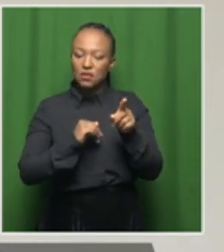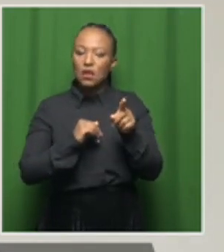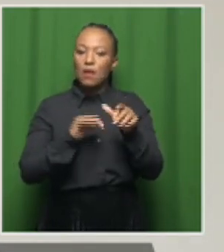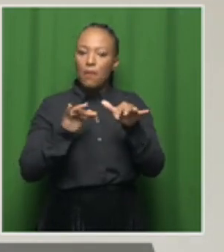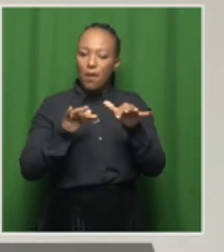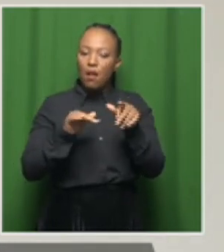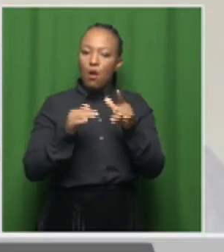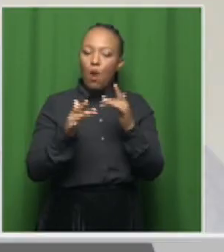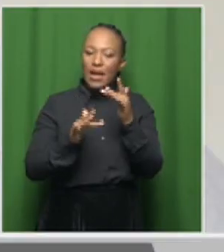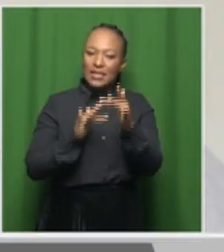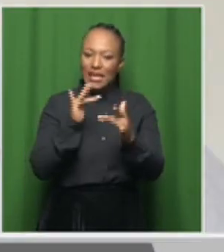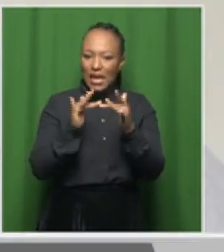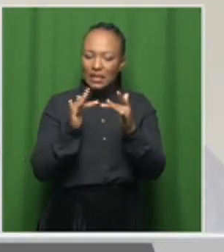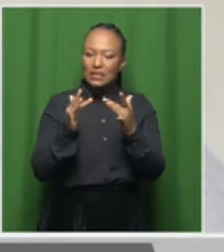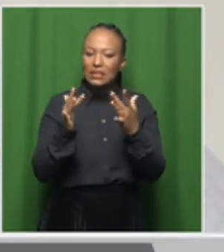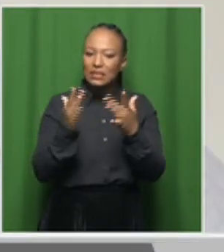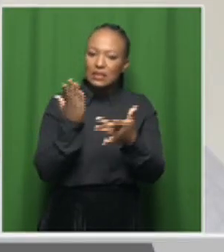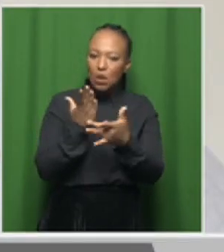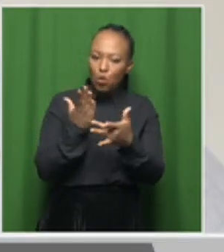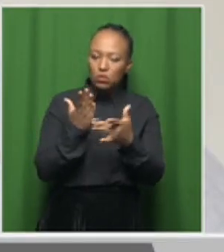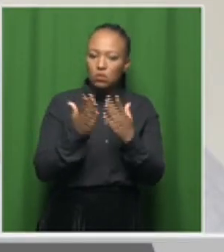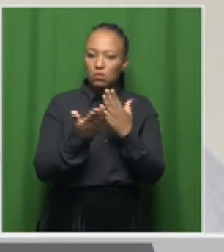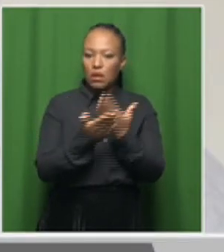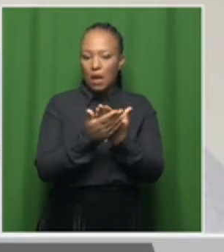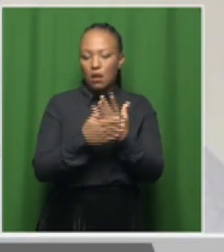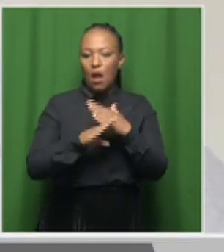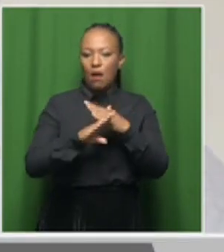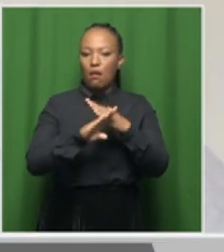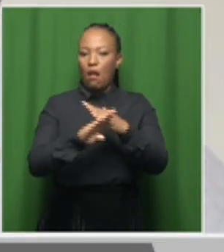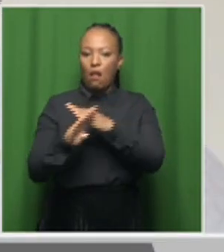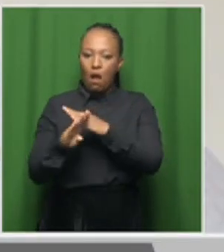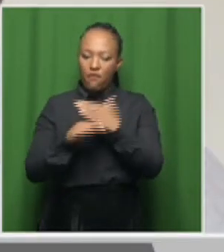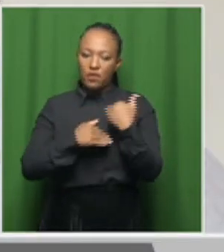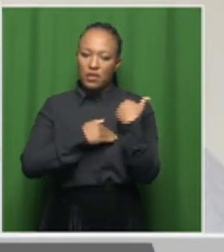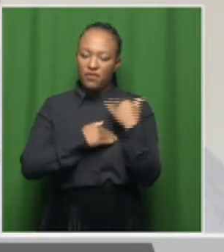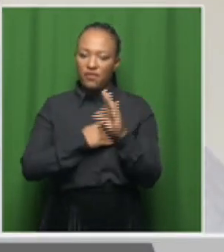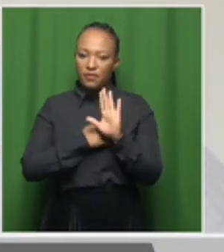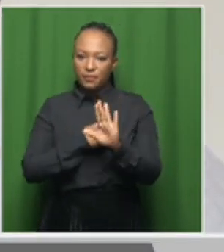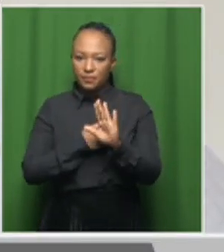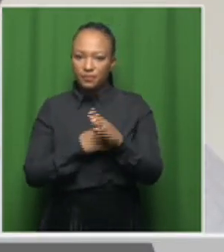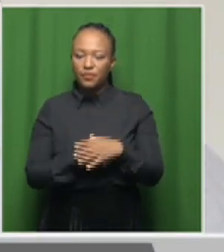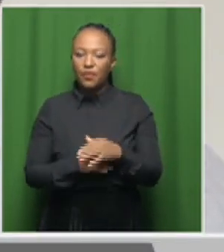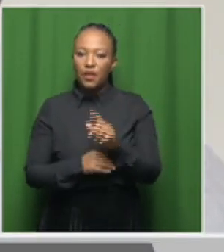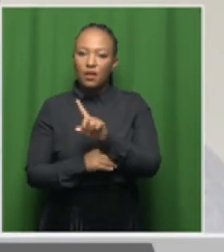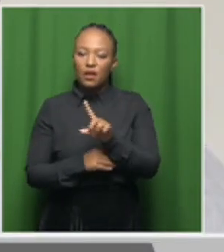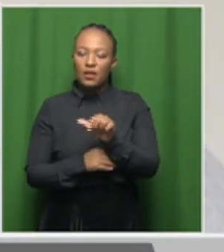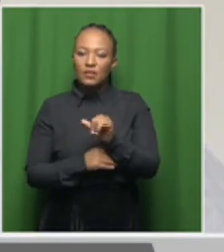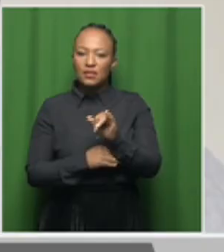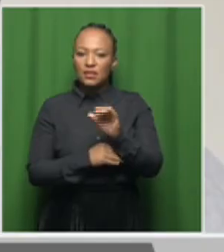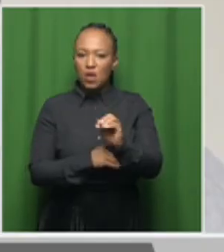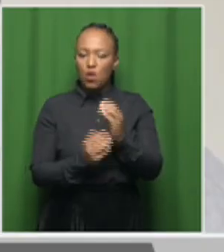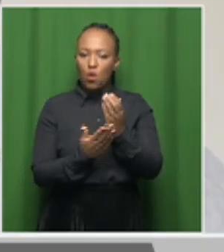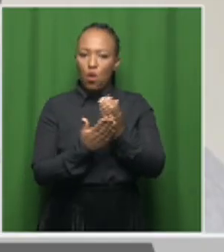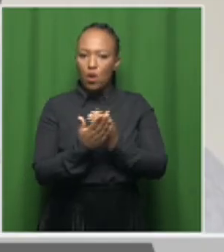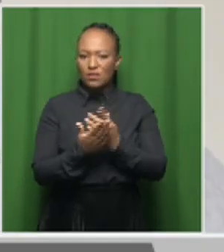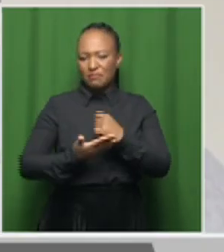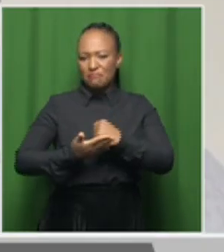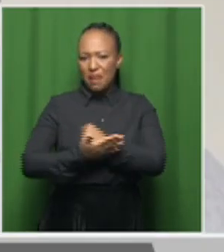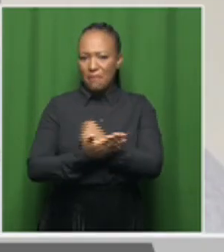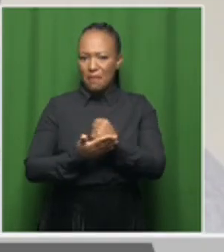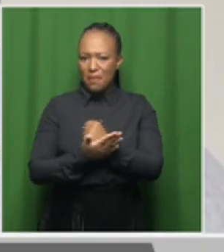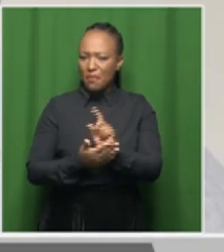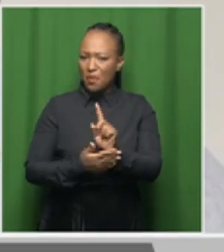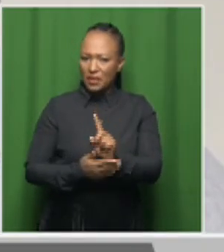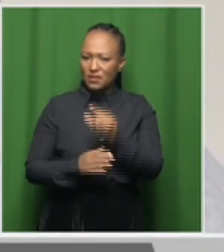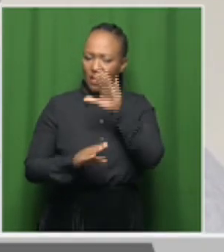internet. Well, so the platform is there. Talk us through the process of enrolling in a Zaio course, what students can expect from the learning experience, but